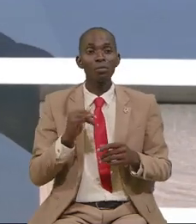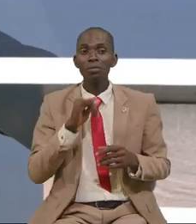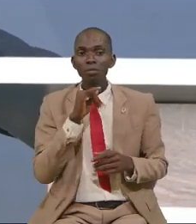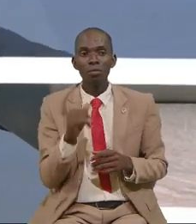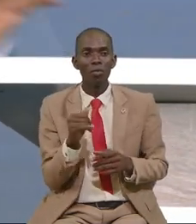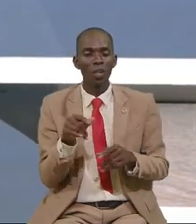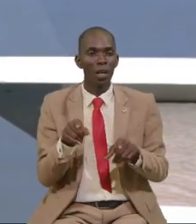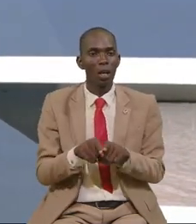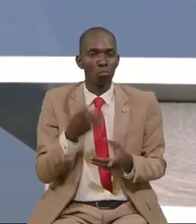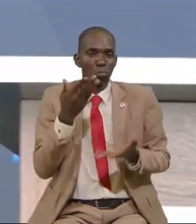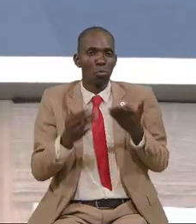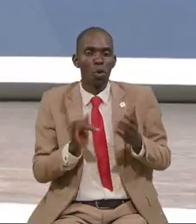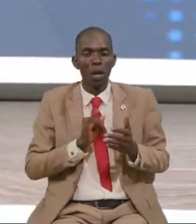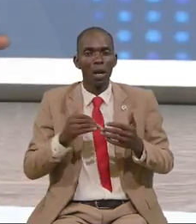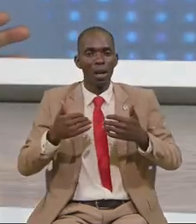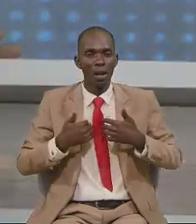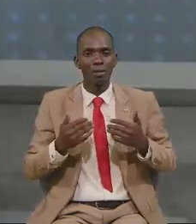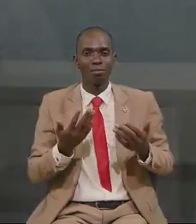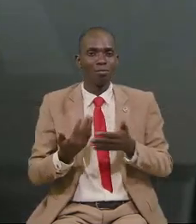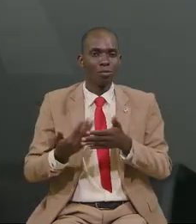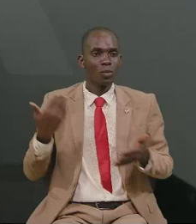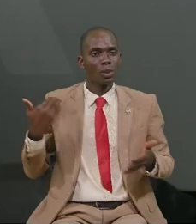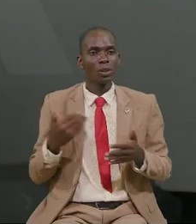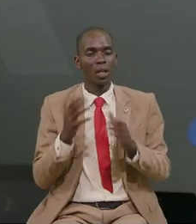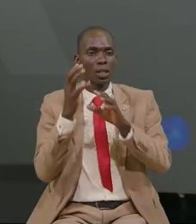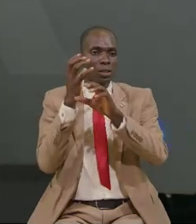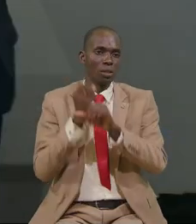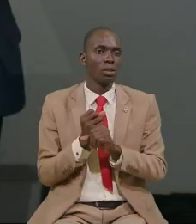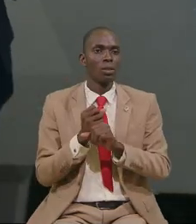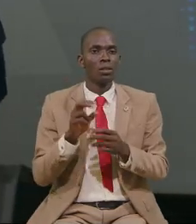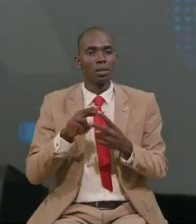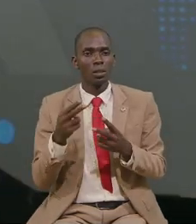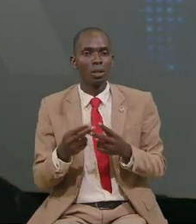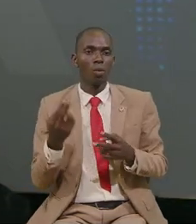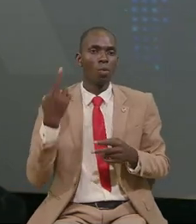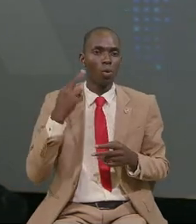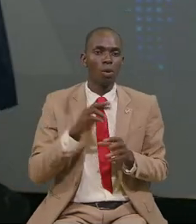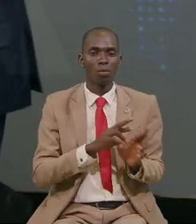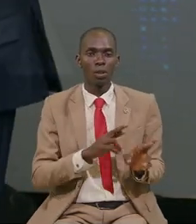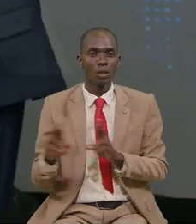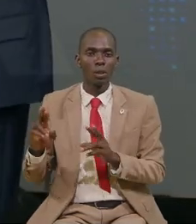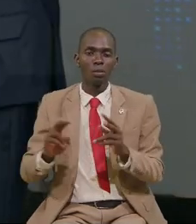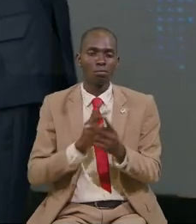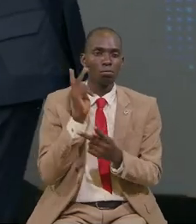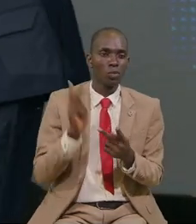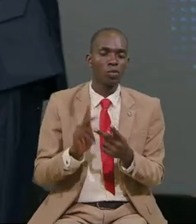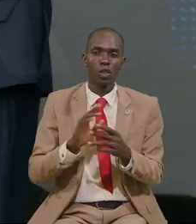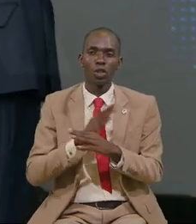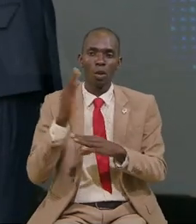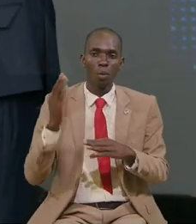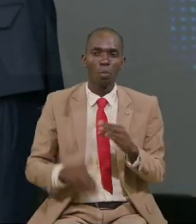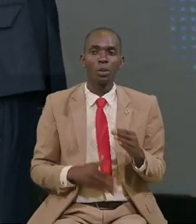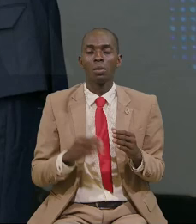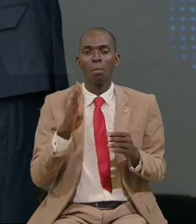were ready perfect. That word perfect means complete, complete, totally complete in everything provided by